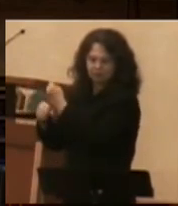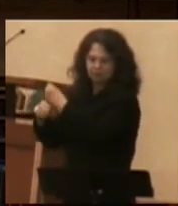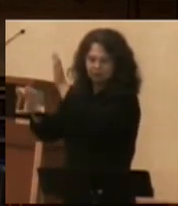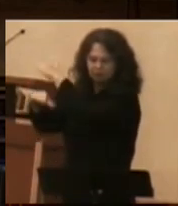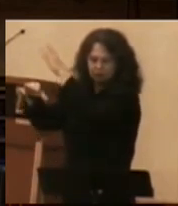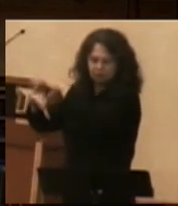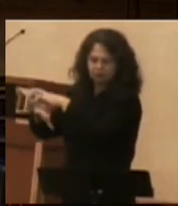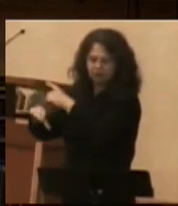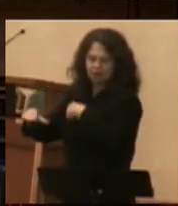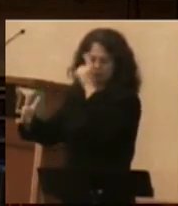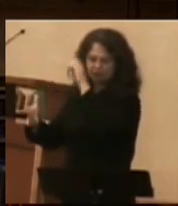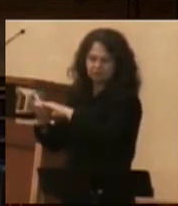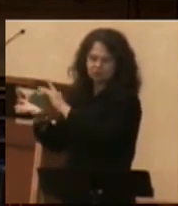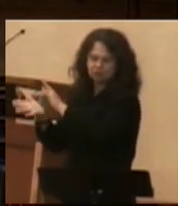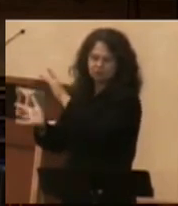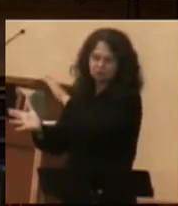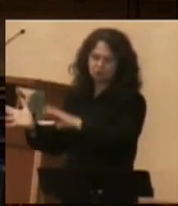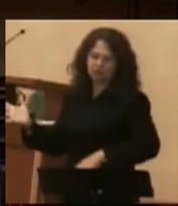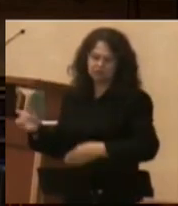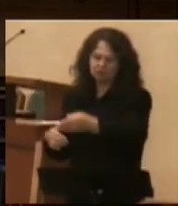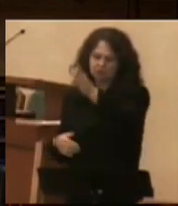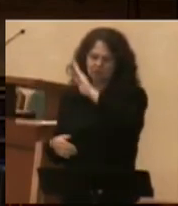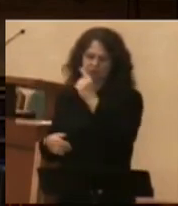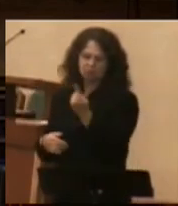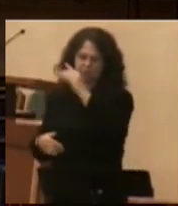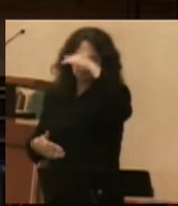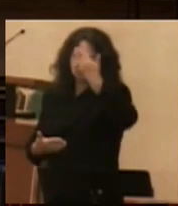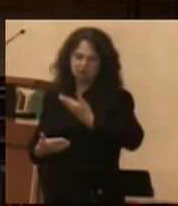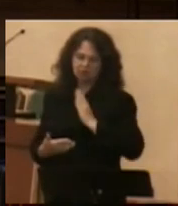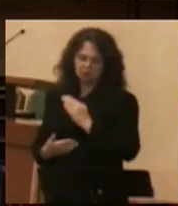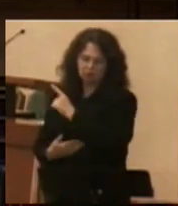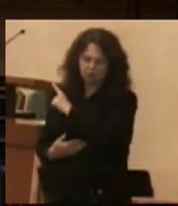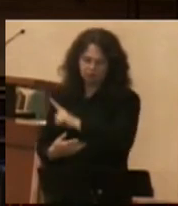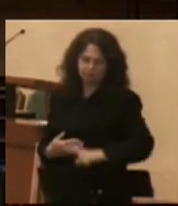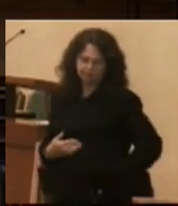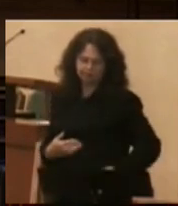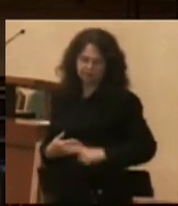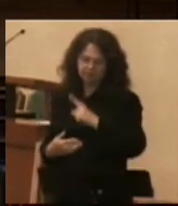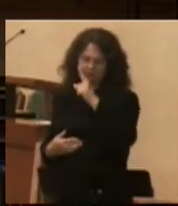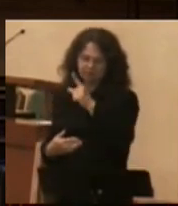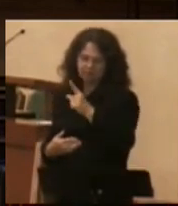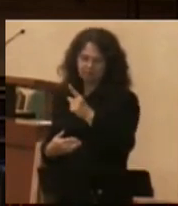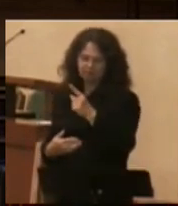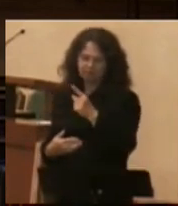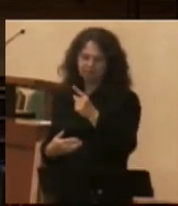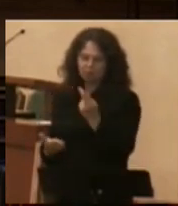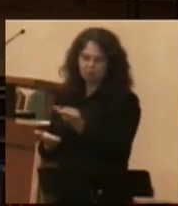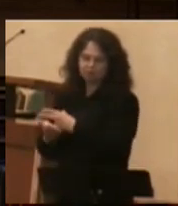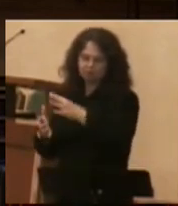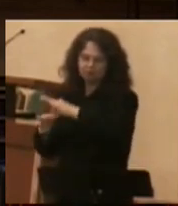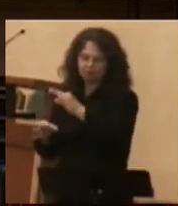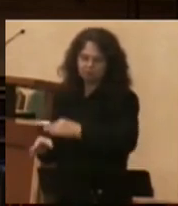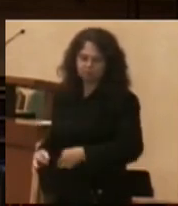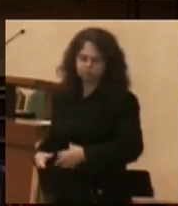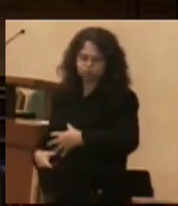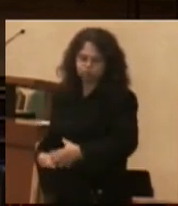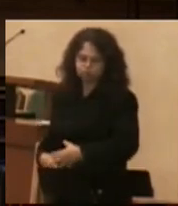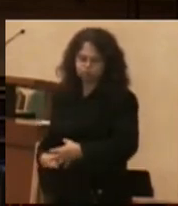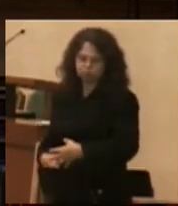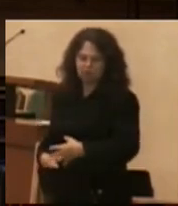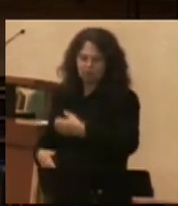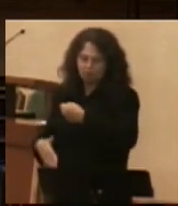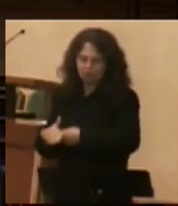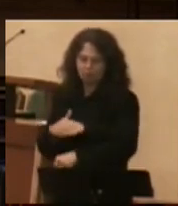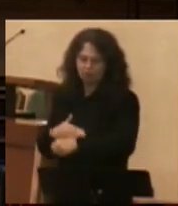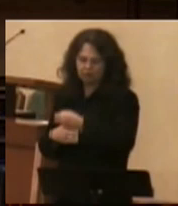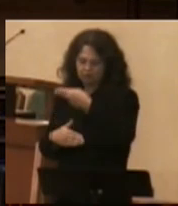and earth. I believe in Jesus Christ, God's only Son, our Lord, who was conceived by the Holy Spirit,